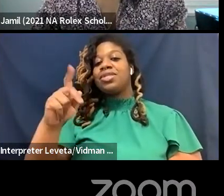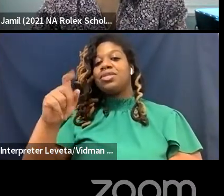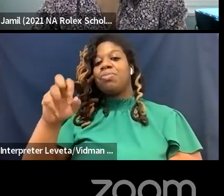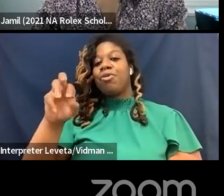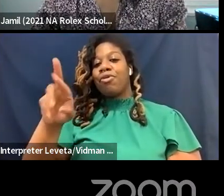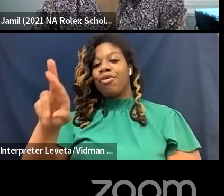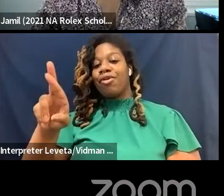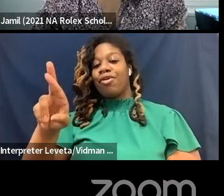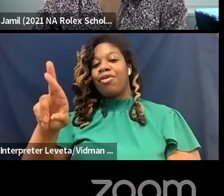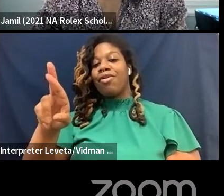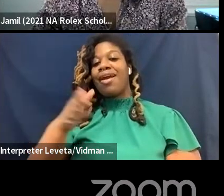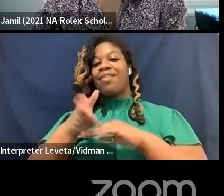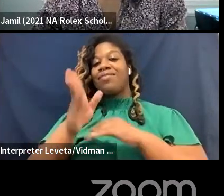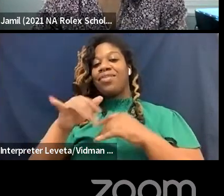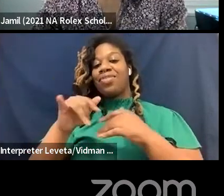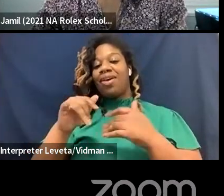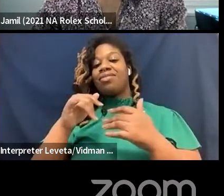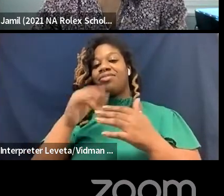seahorses.